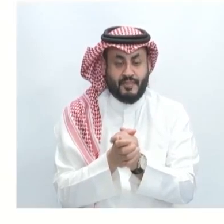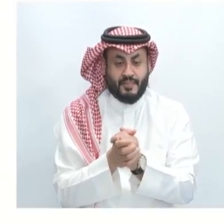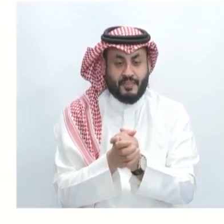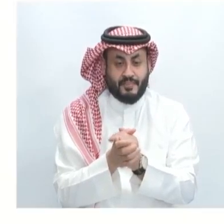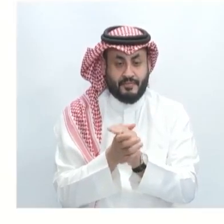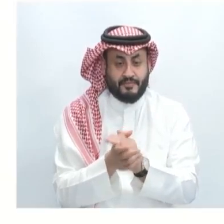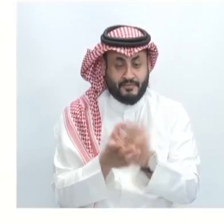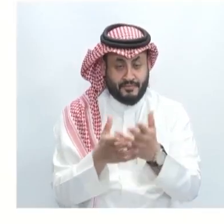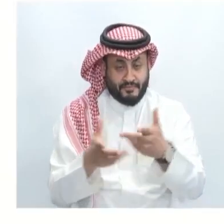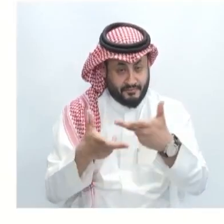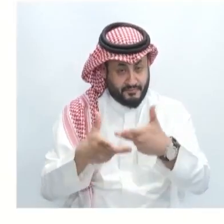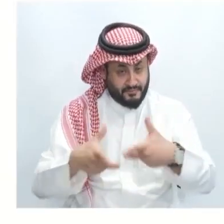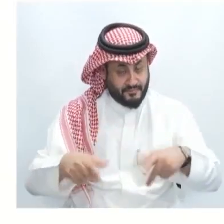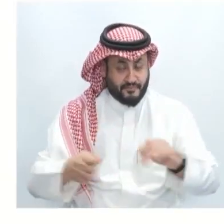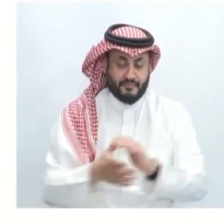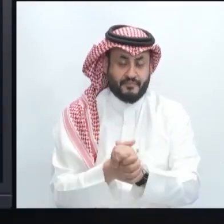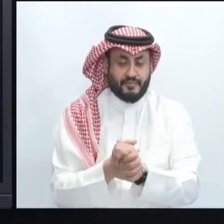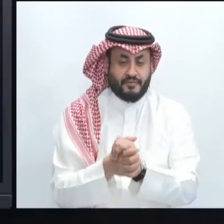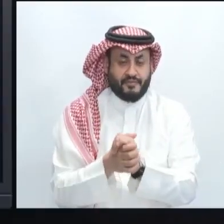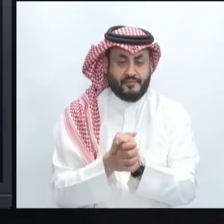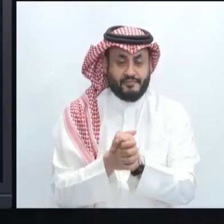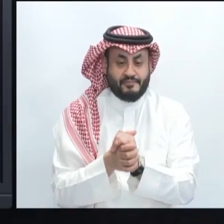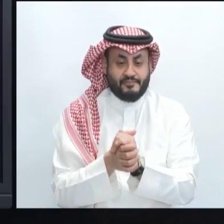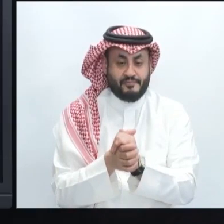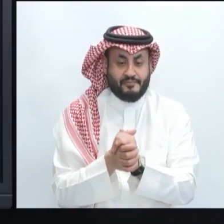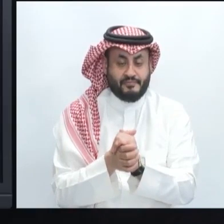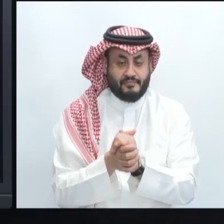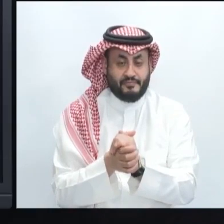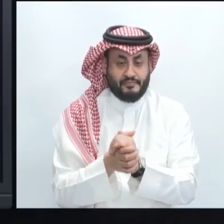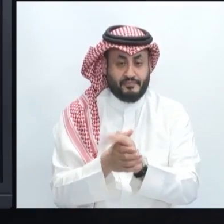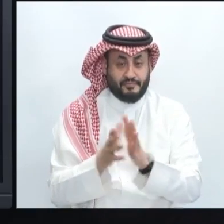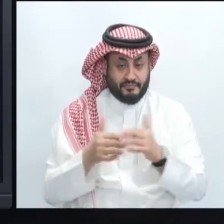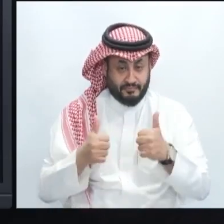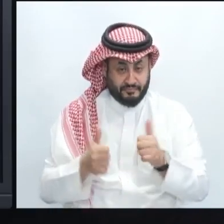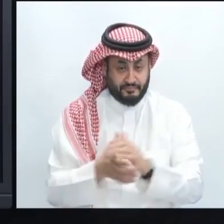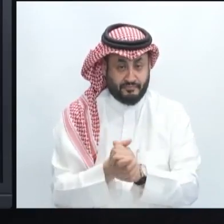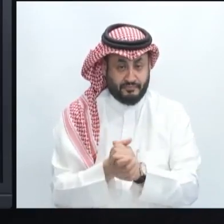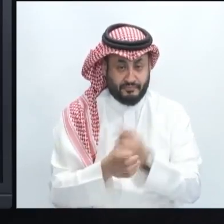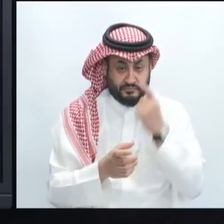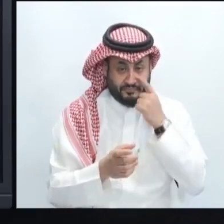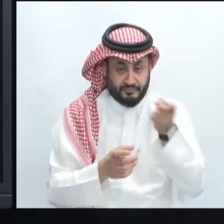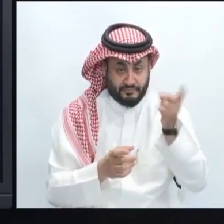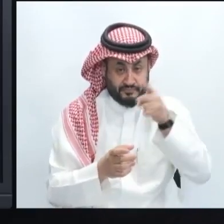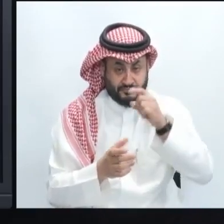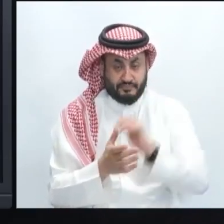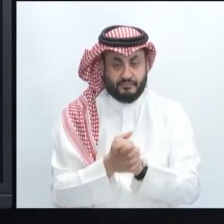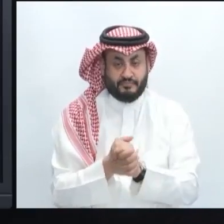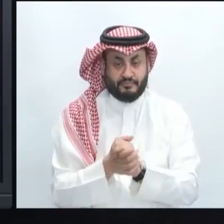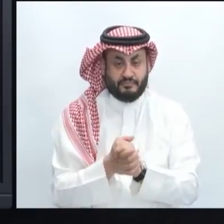So now, my dear student, we have reached the end of our lesson. Thank you very much for watching, and I'll see you next time.